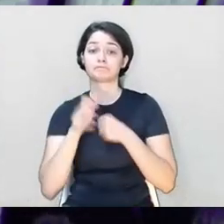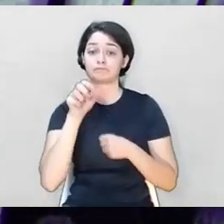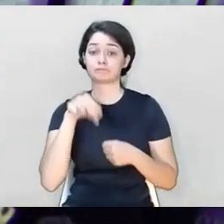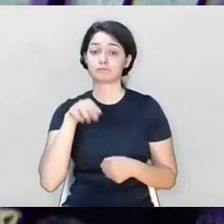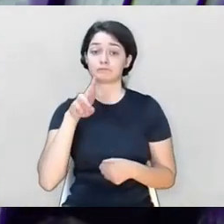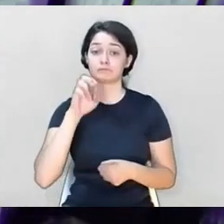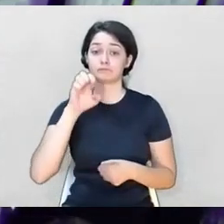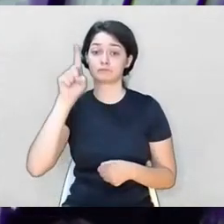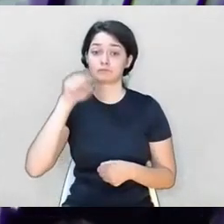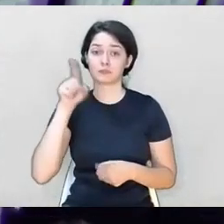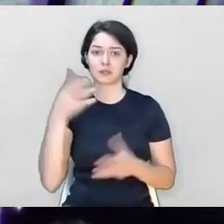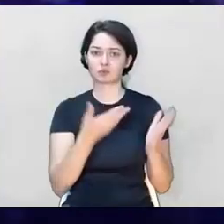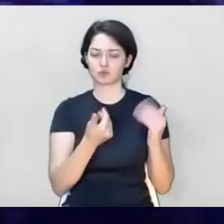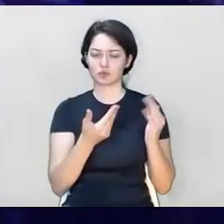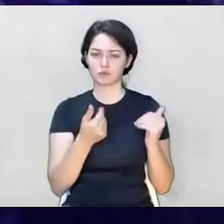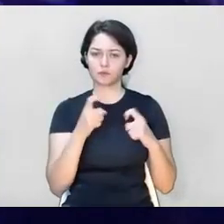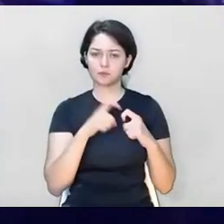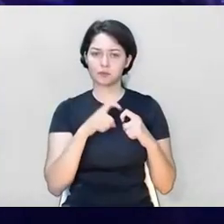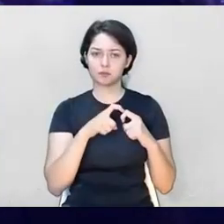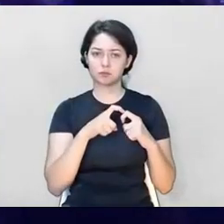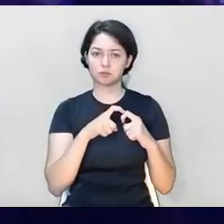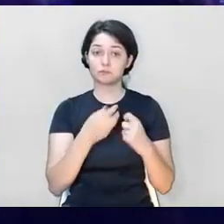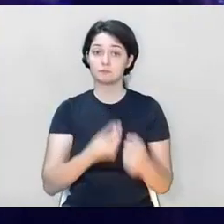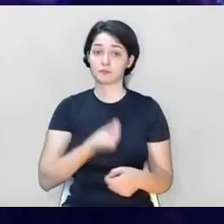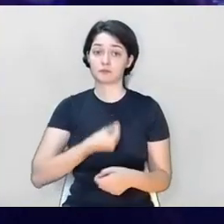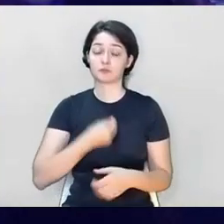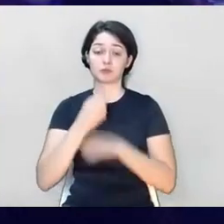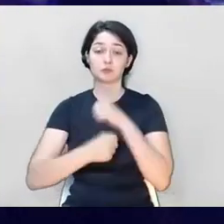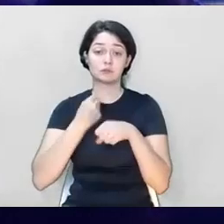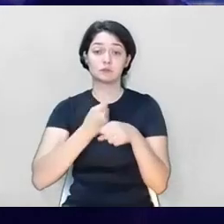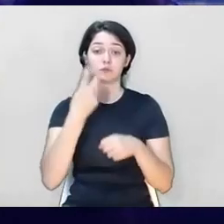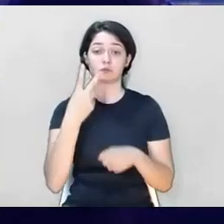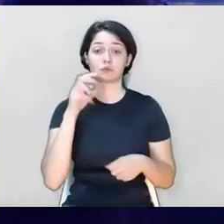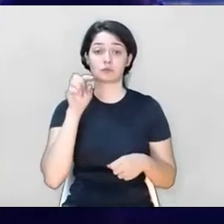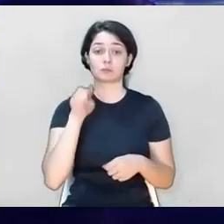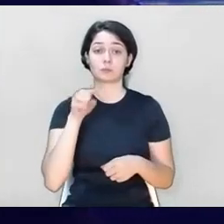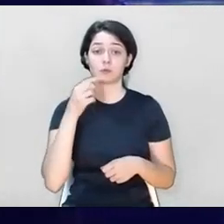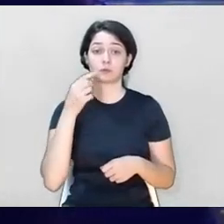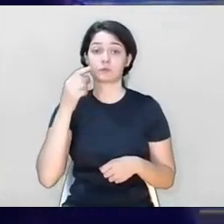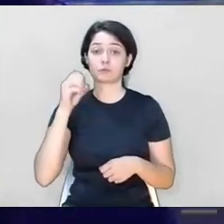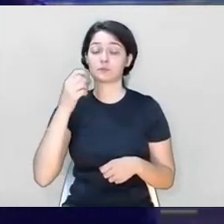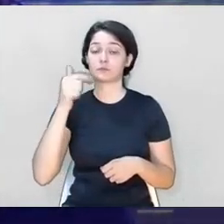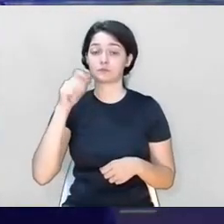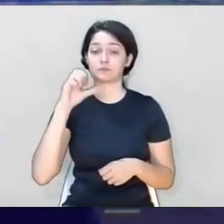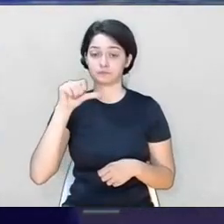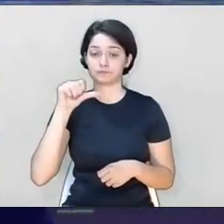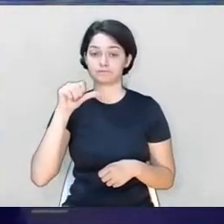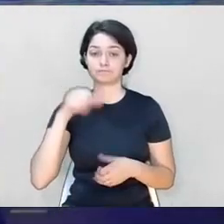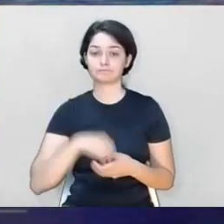He's a physician, he's a young guy. The year is 2079, just to project into the future a little